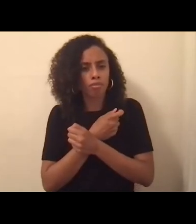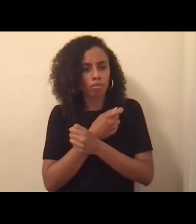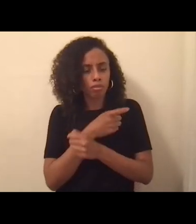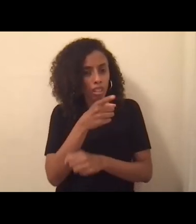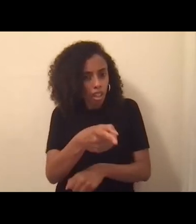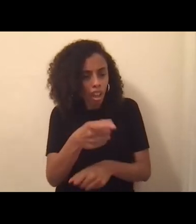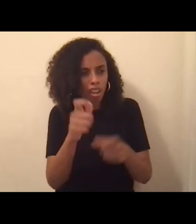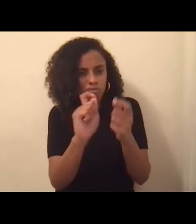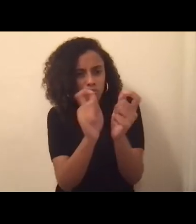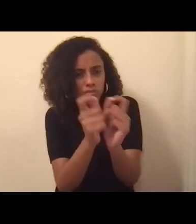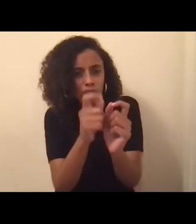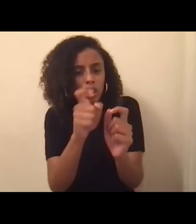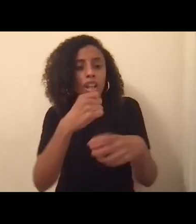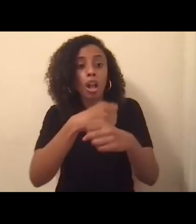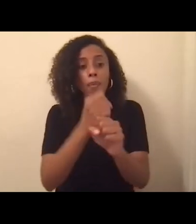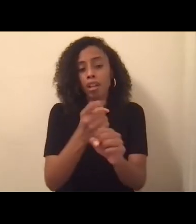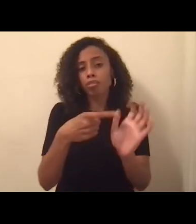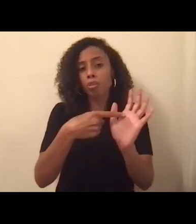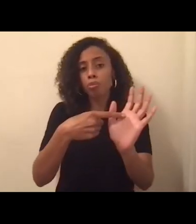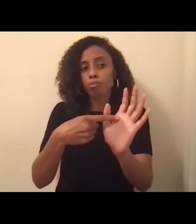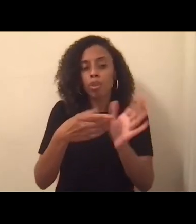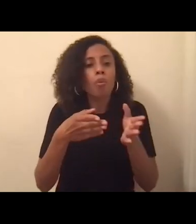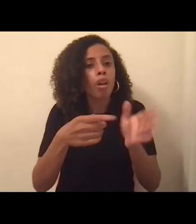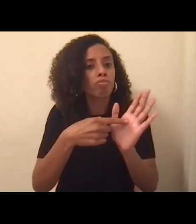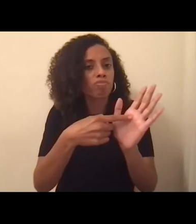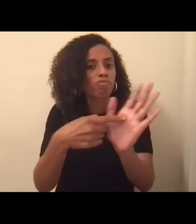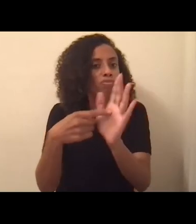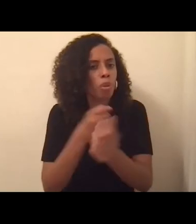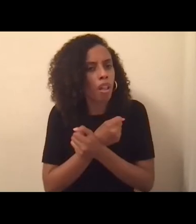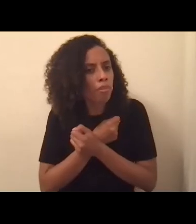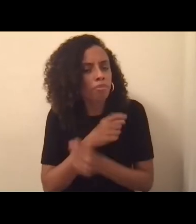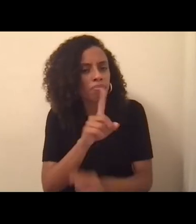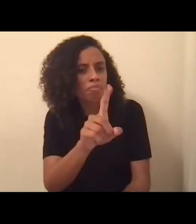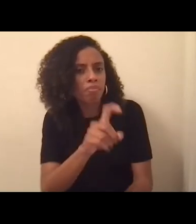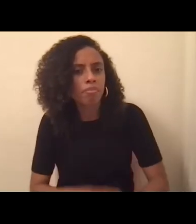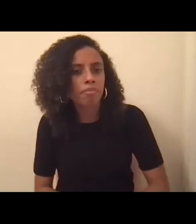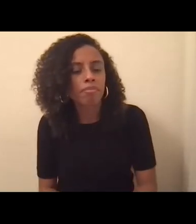modifications that you needed to make to the way that you demonstrated love?